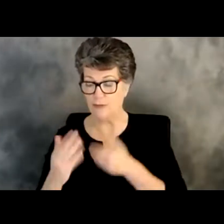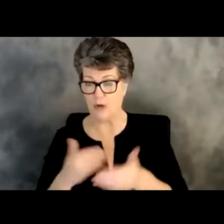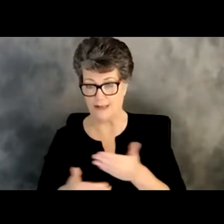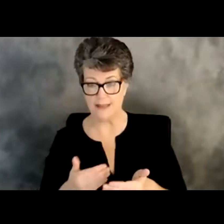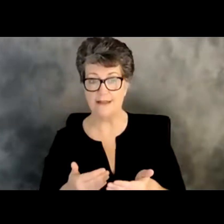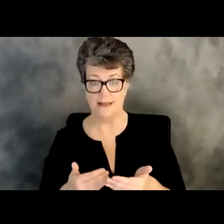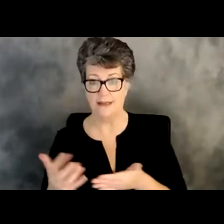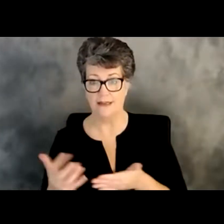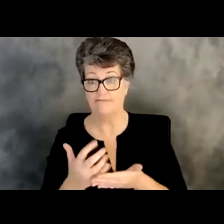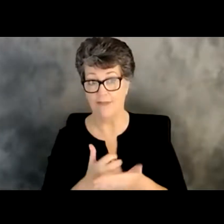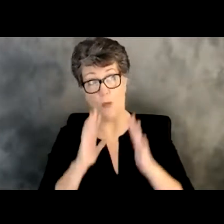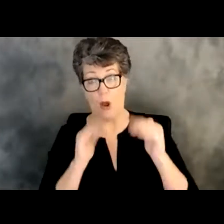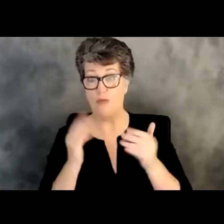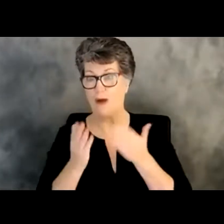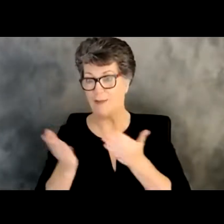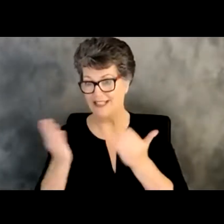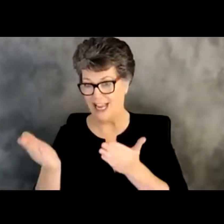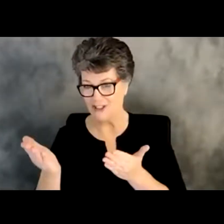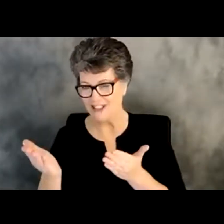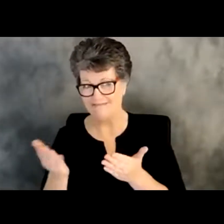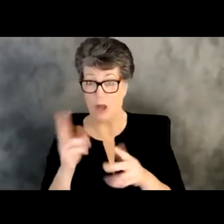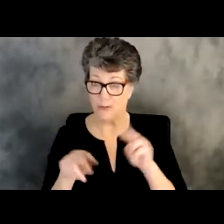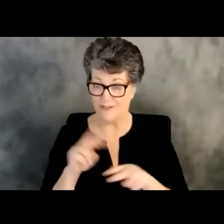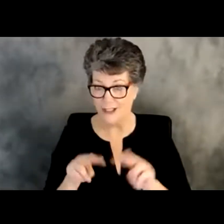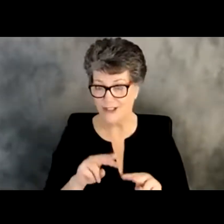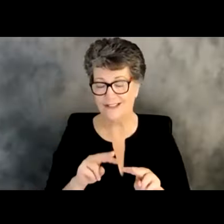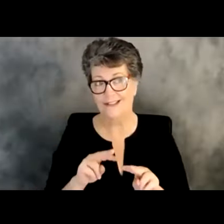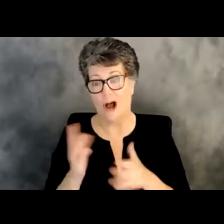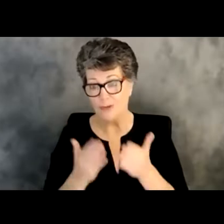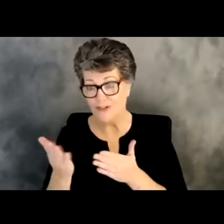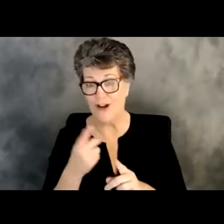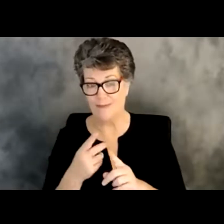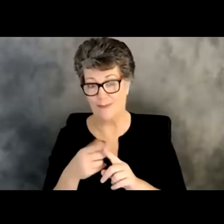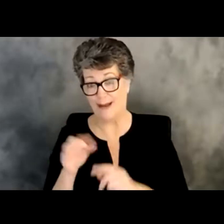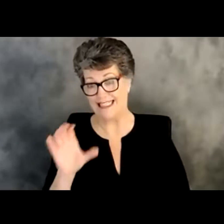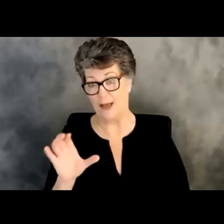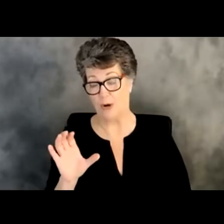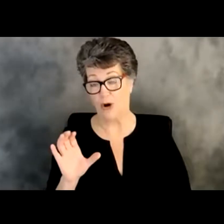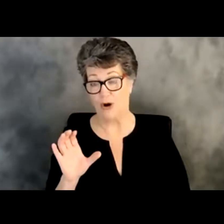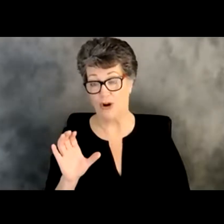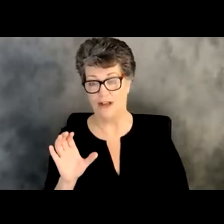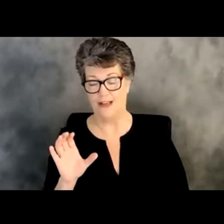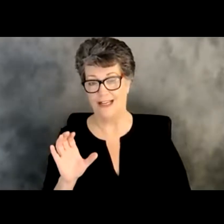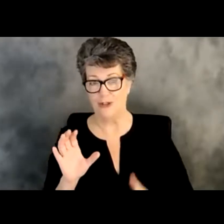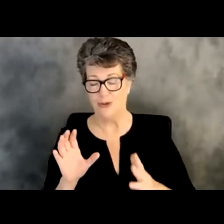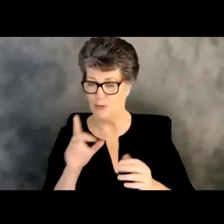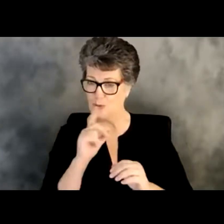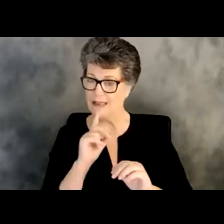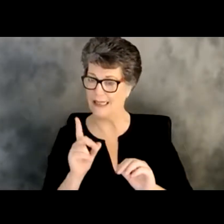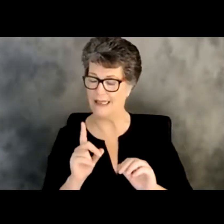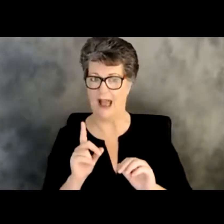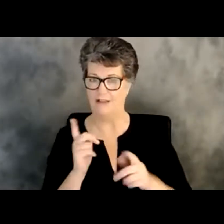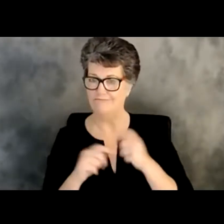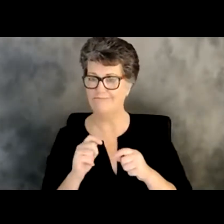in some, we hope, recommendations, at least observations, recommendations by December to tee up a modernization of the older Californians